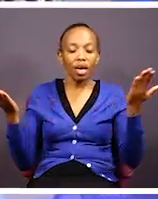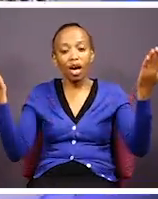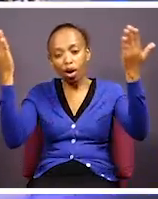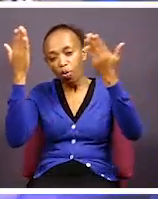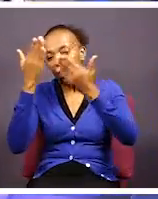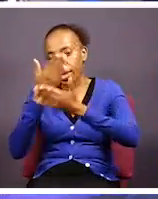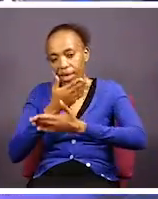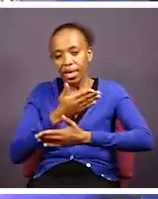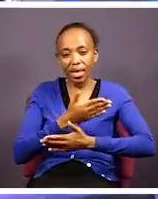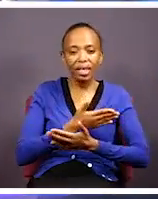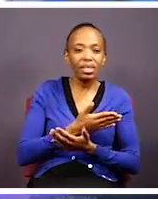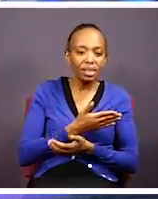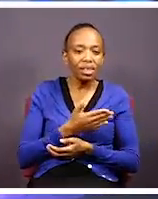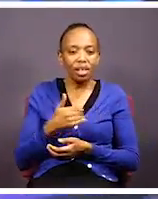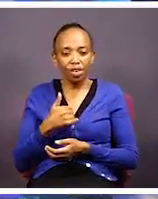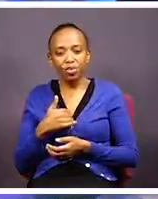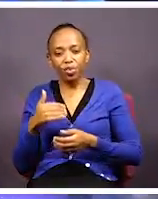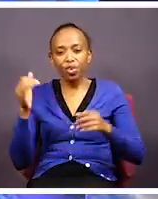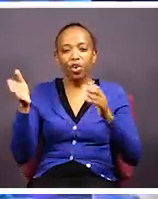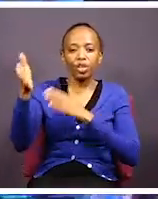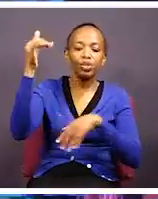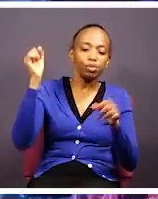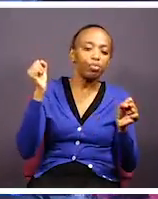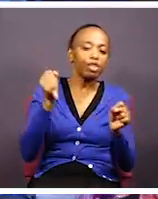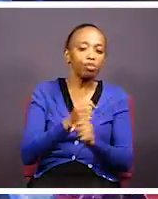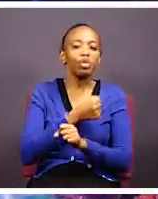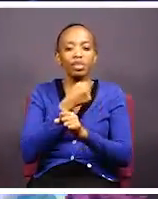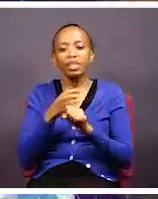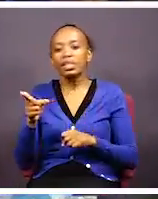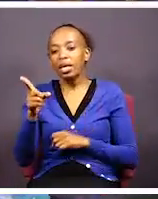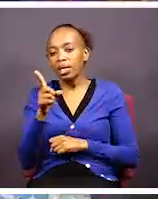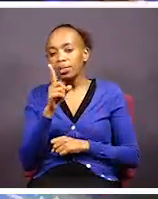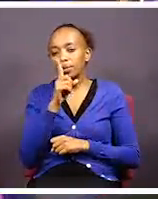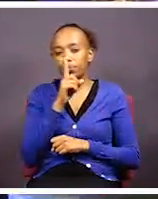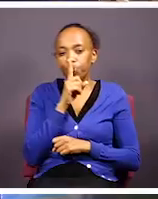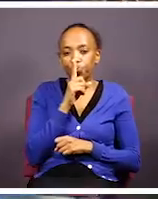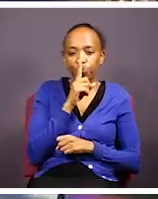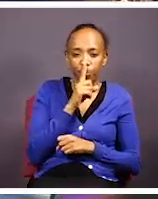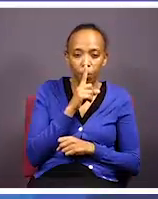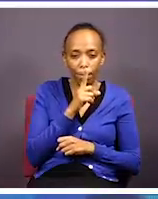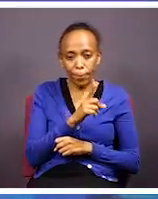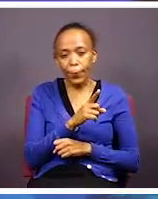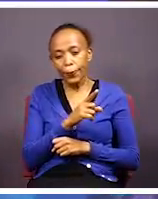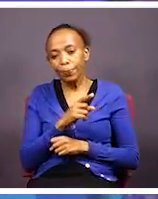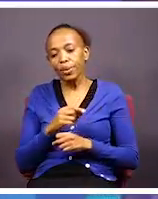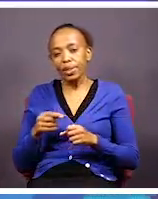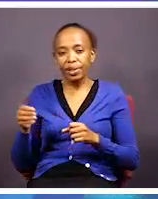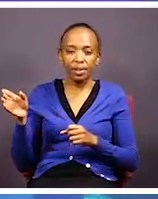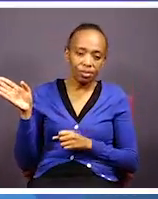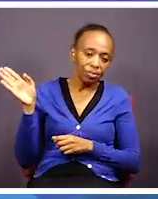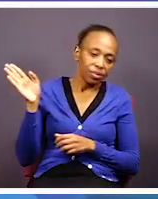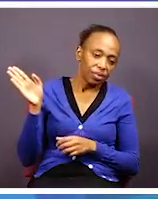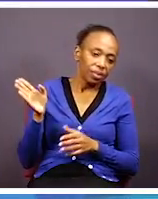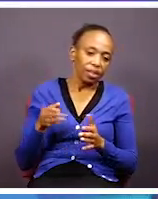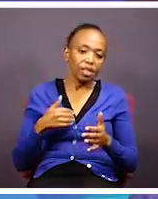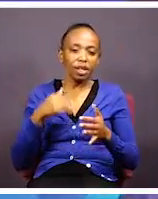the darker way god we won't be silent can you say that again cause we cannot be defeated in jesus